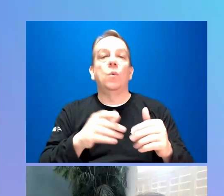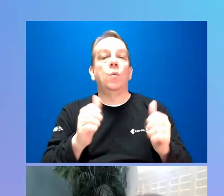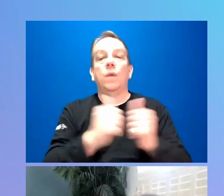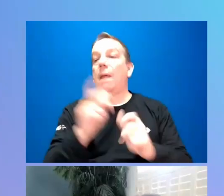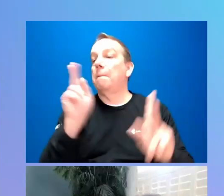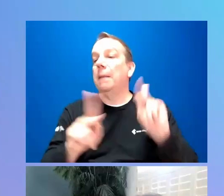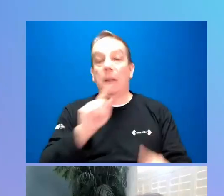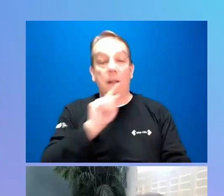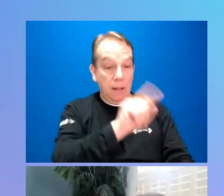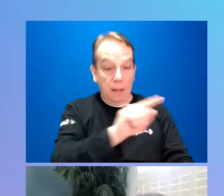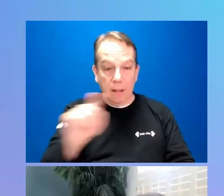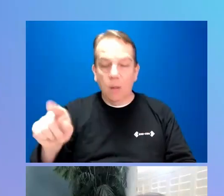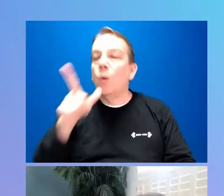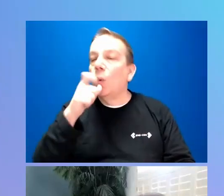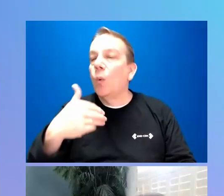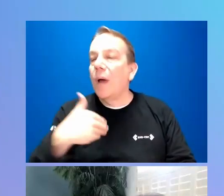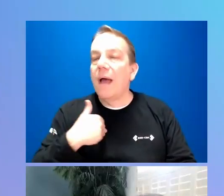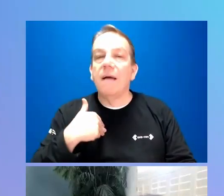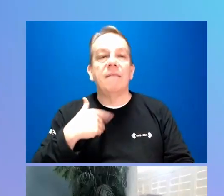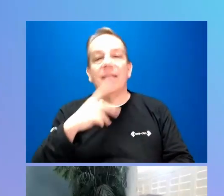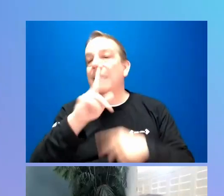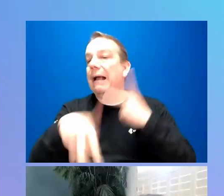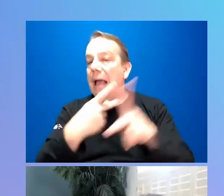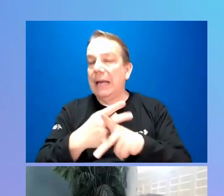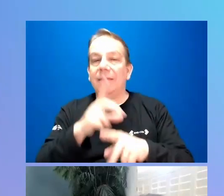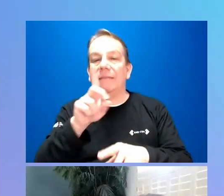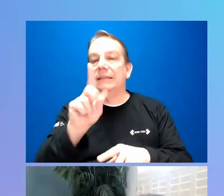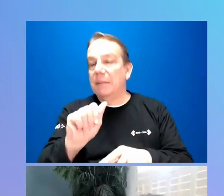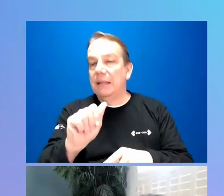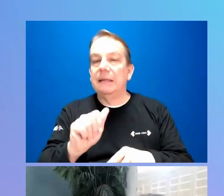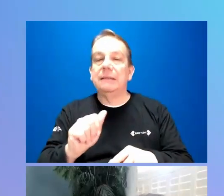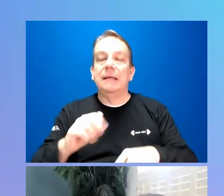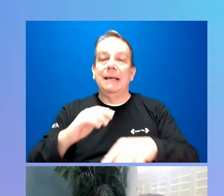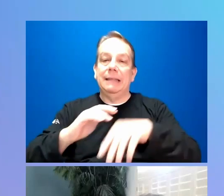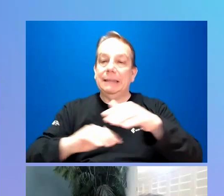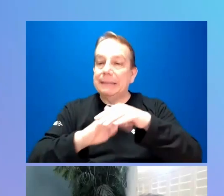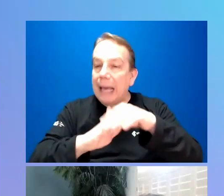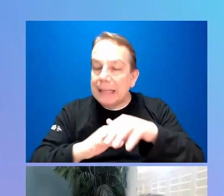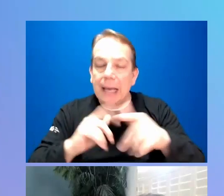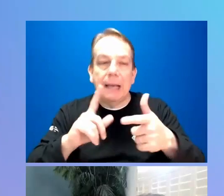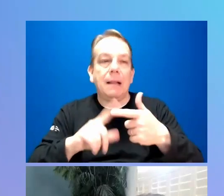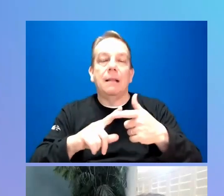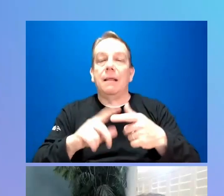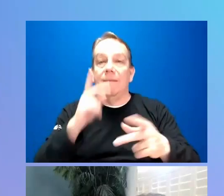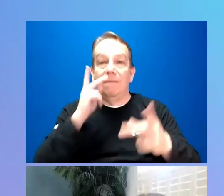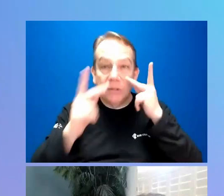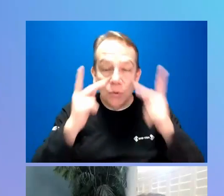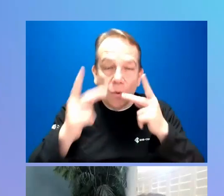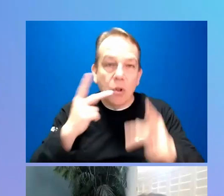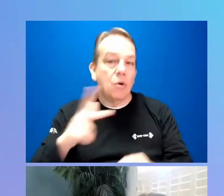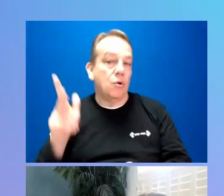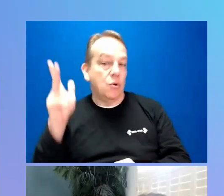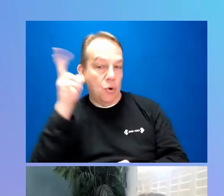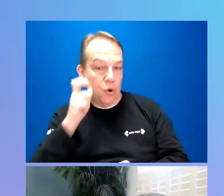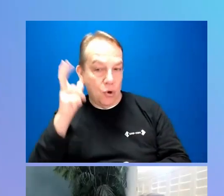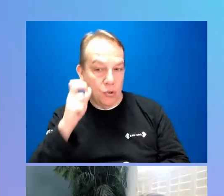disabilities. I may not get the words exactly right, but tactile, visual, auditory, and there